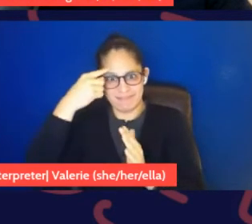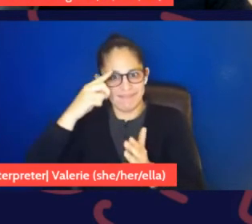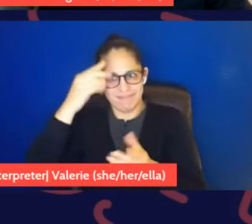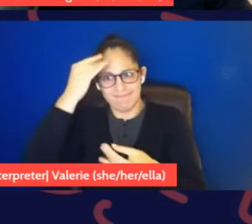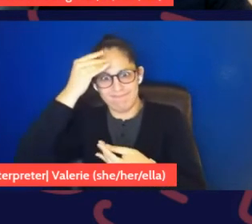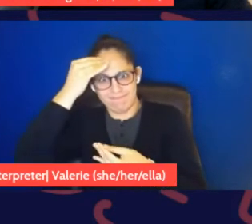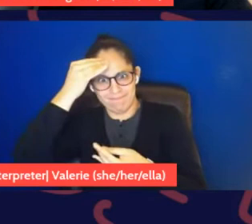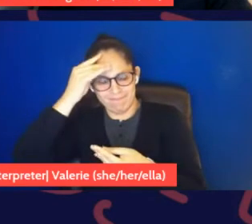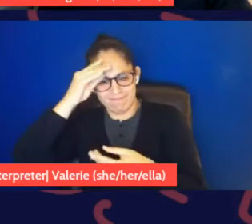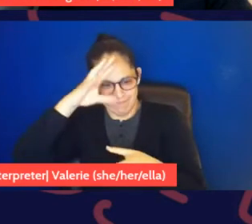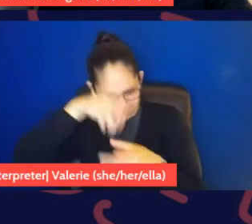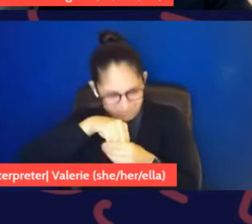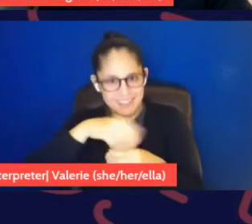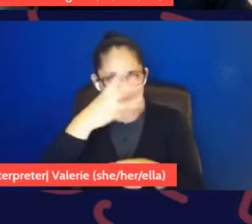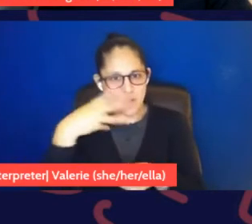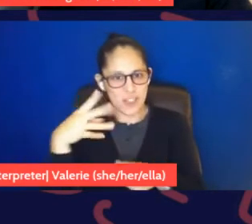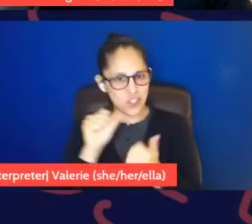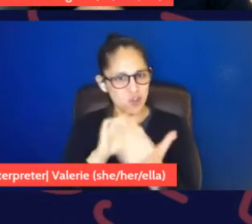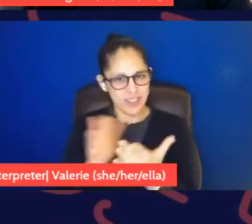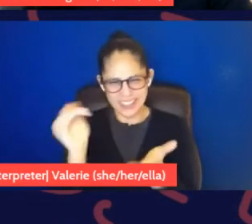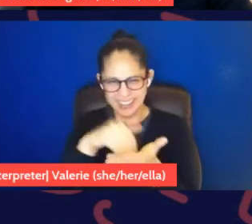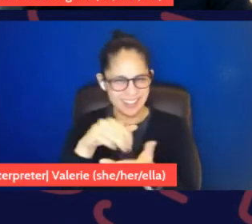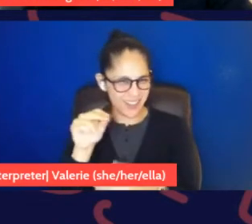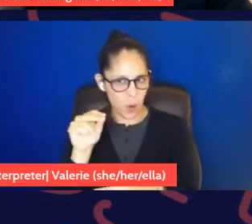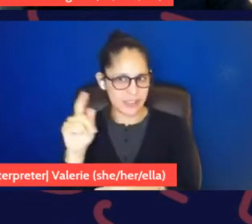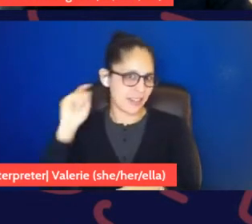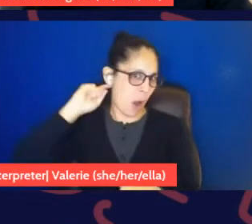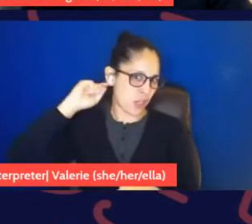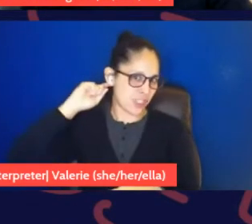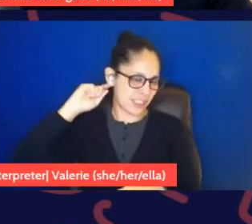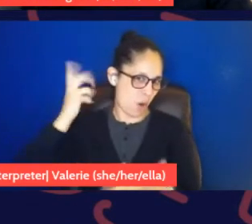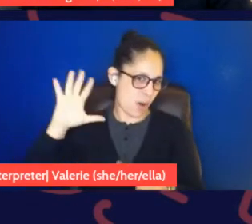address, again, immigration in its subject?